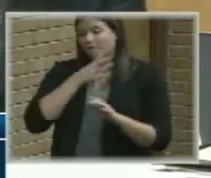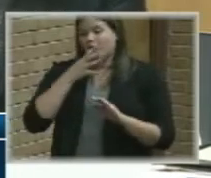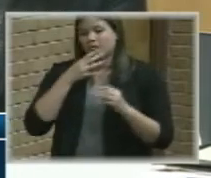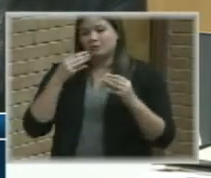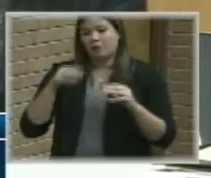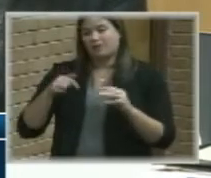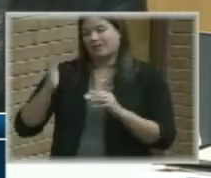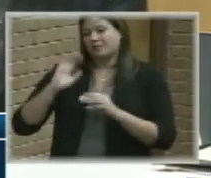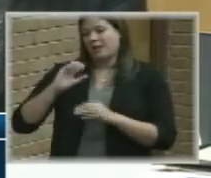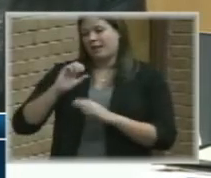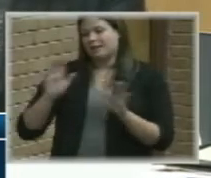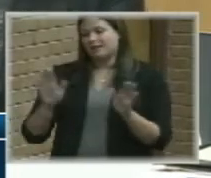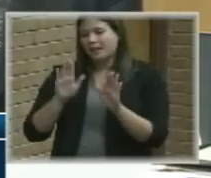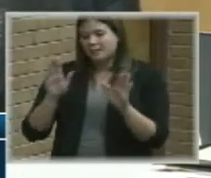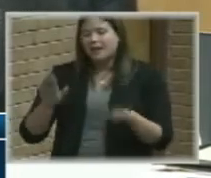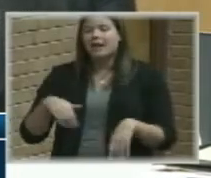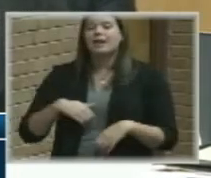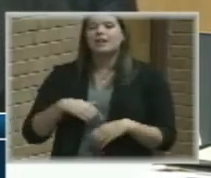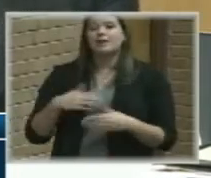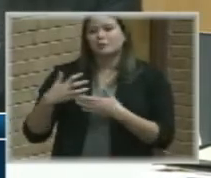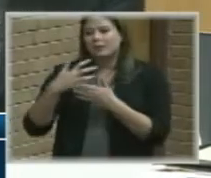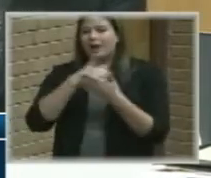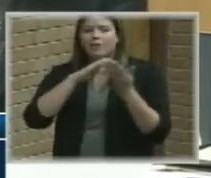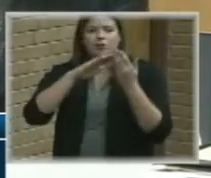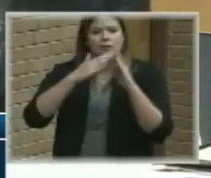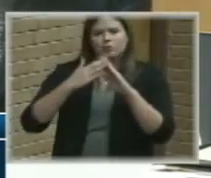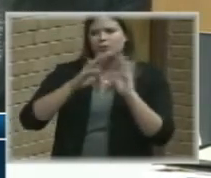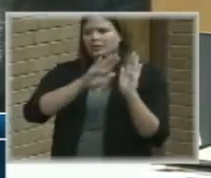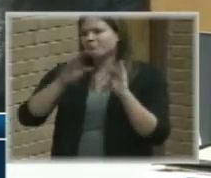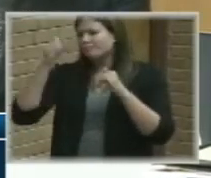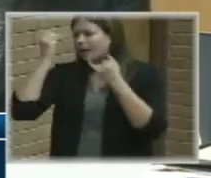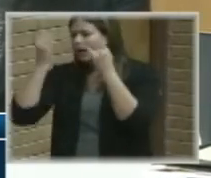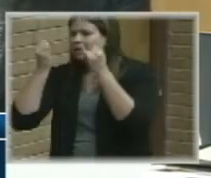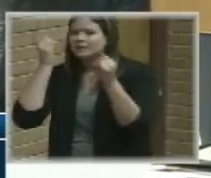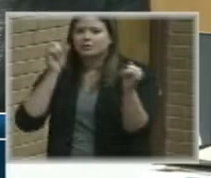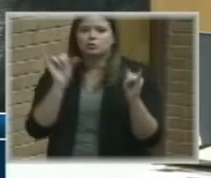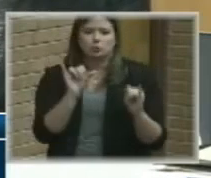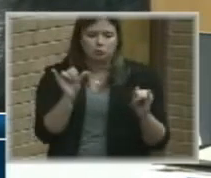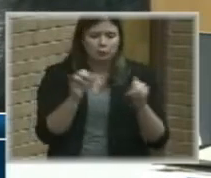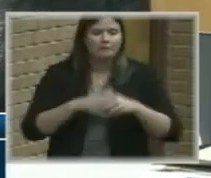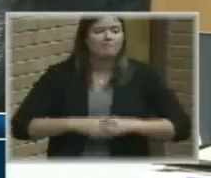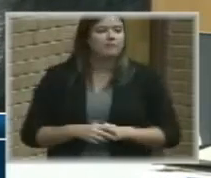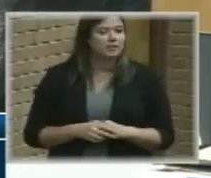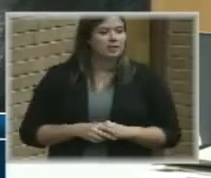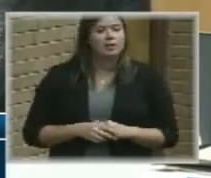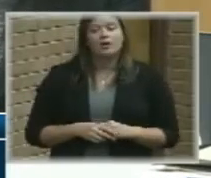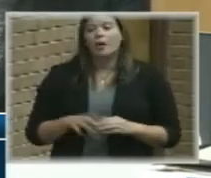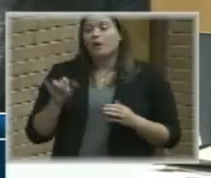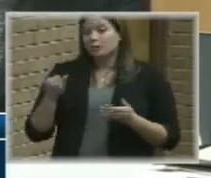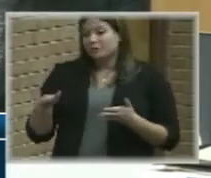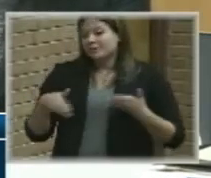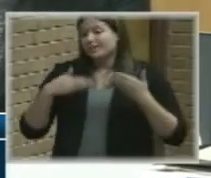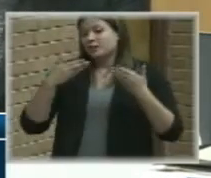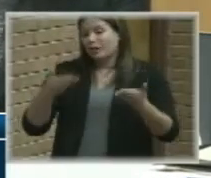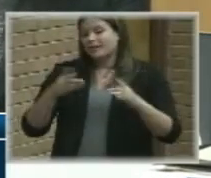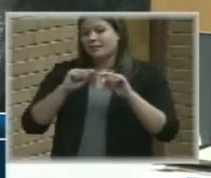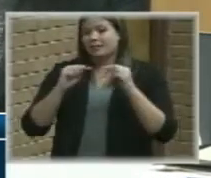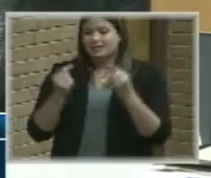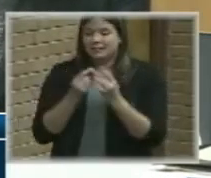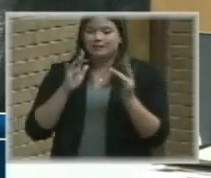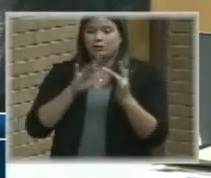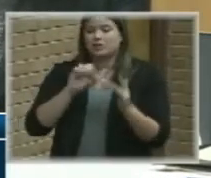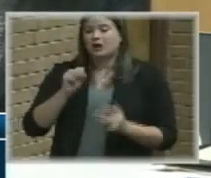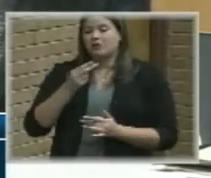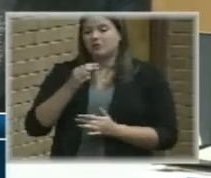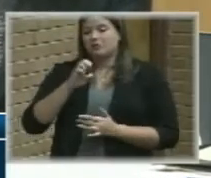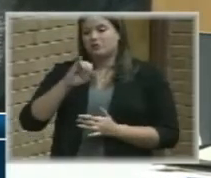September 22nd, to gather community input there as well. And it was suggested that the team reach out to Sheila Gaddis,